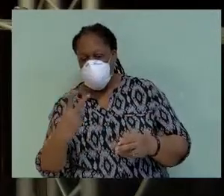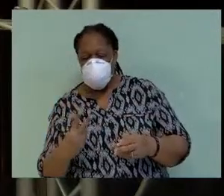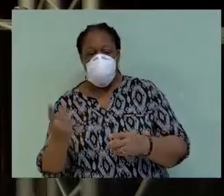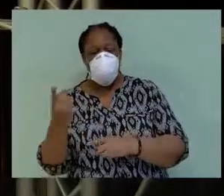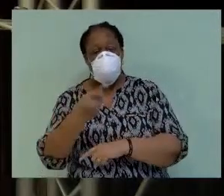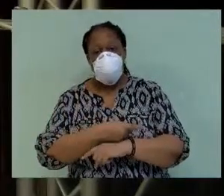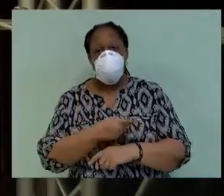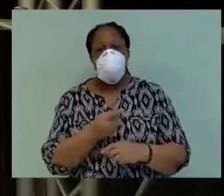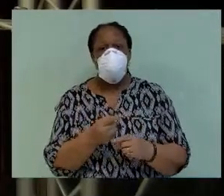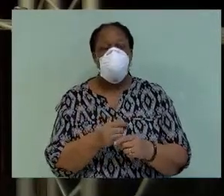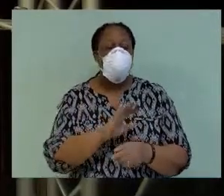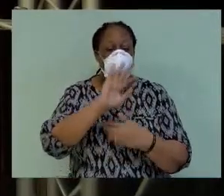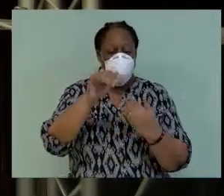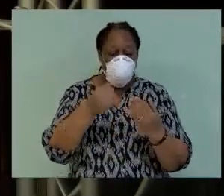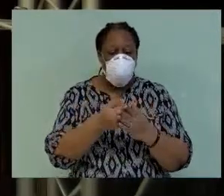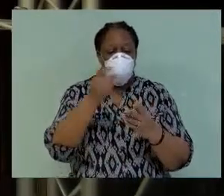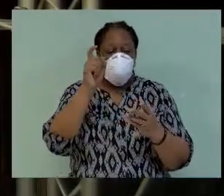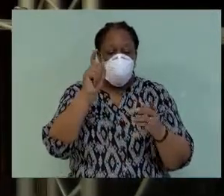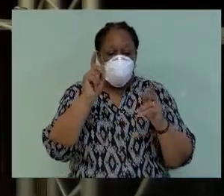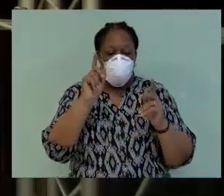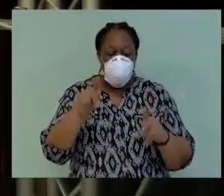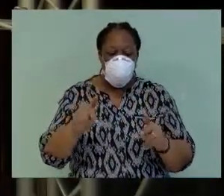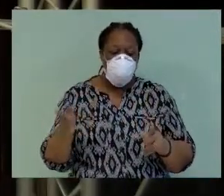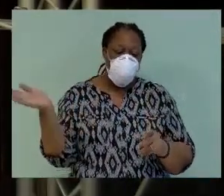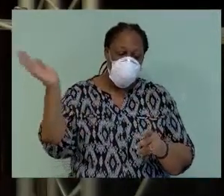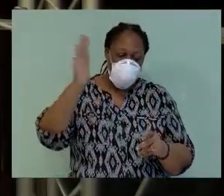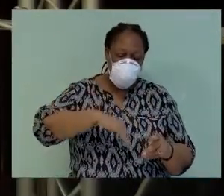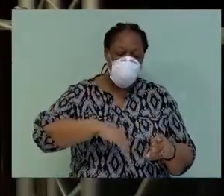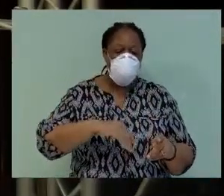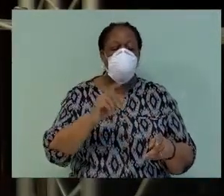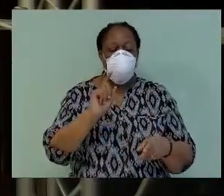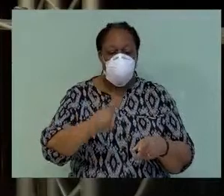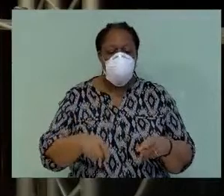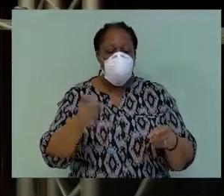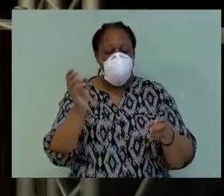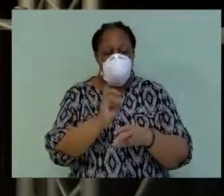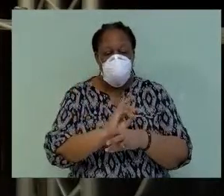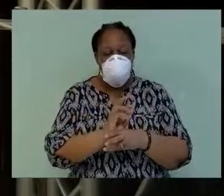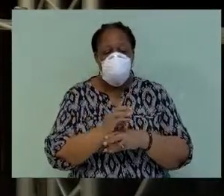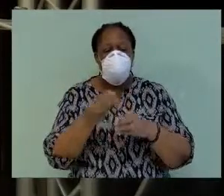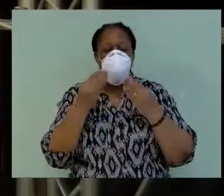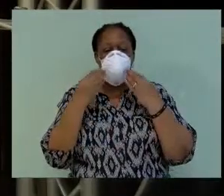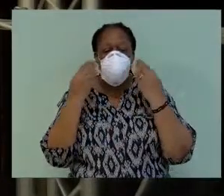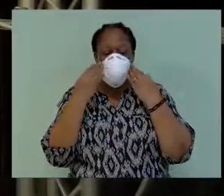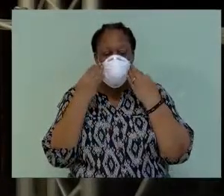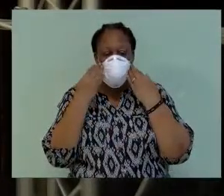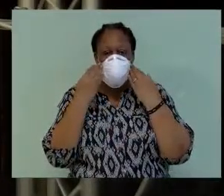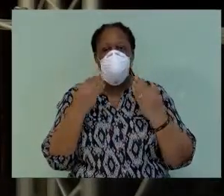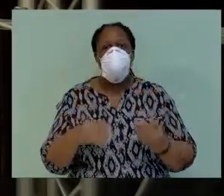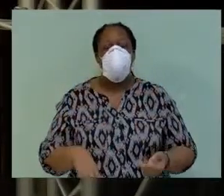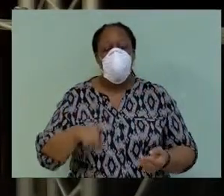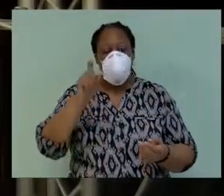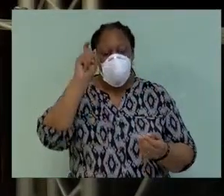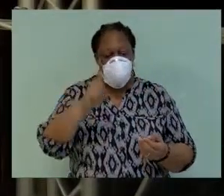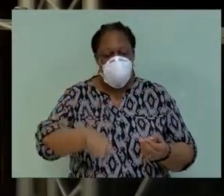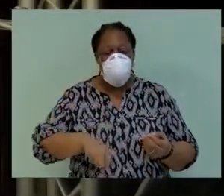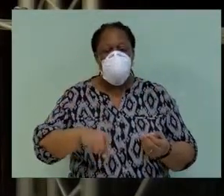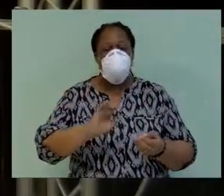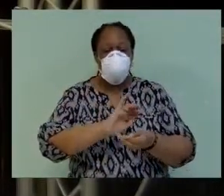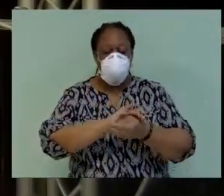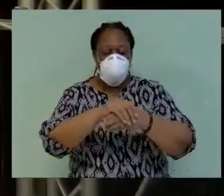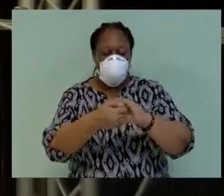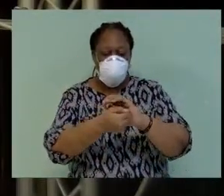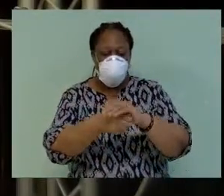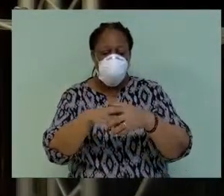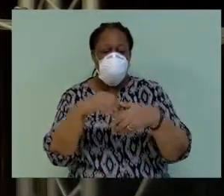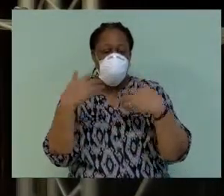and customers must wear a face mask to enter the workplace. They have to thoroughly hand